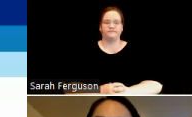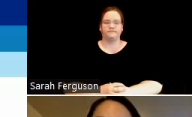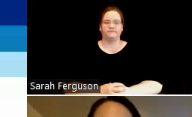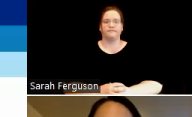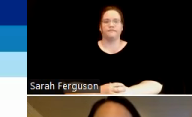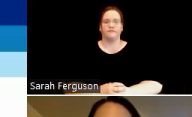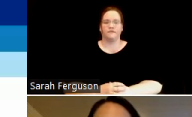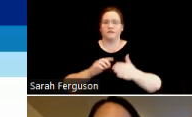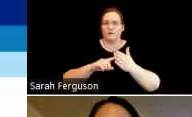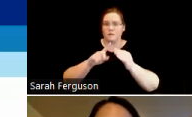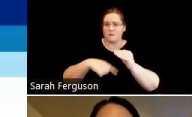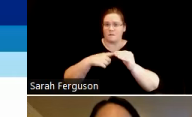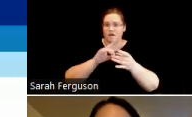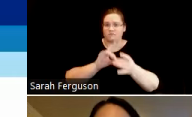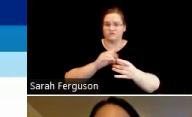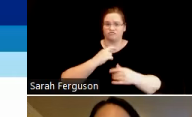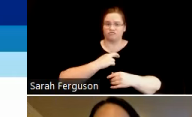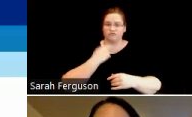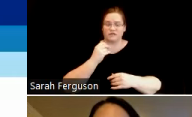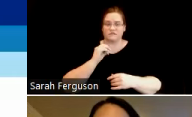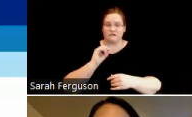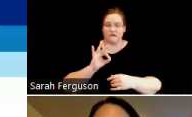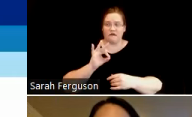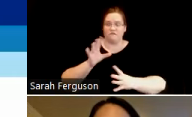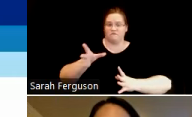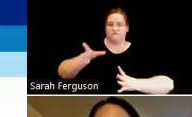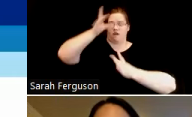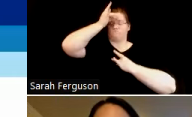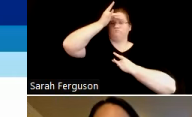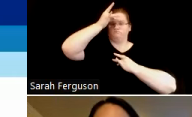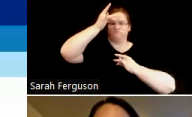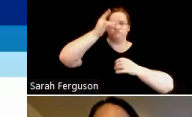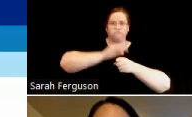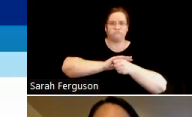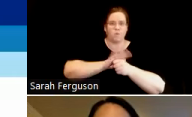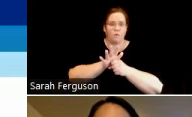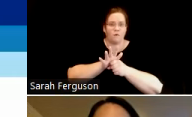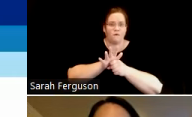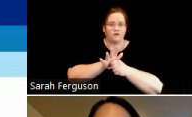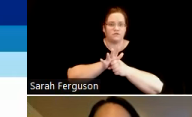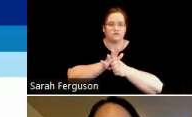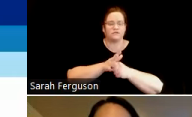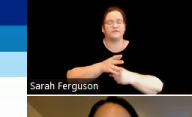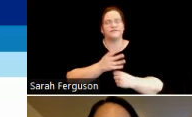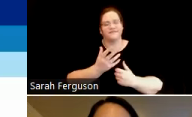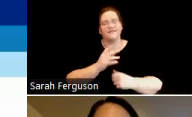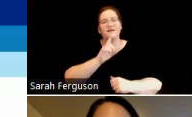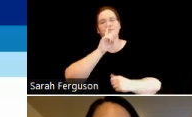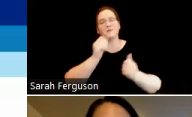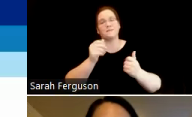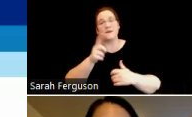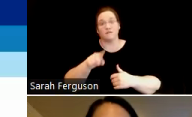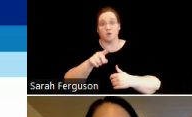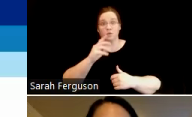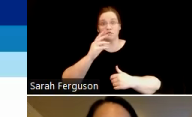What about the risk of COVID-19 in this age group, this 6 months to 5-year-old age group? I'm sure many of you have